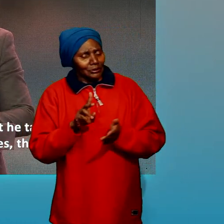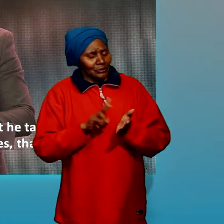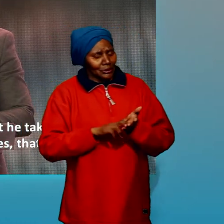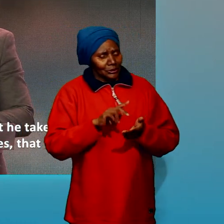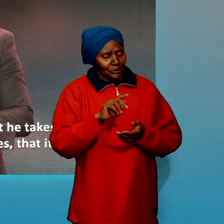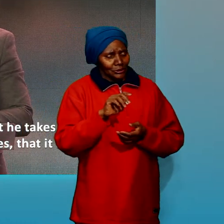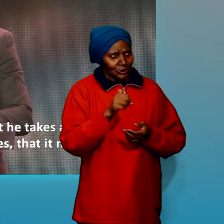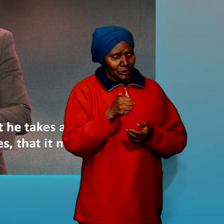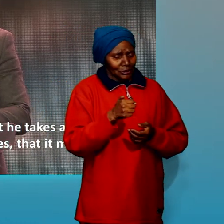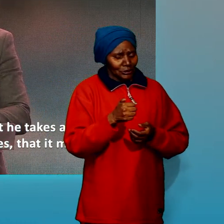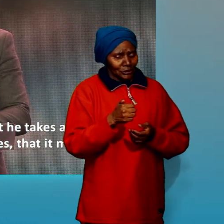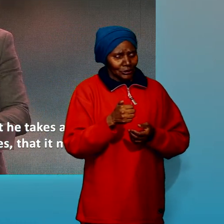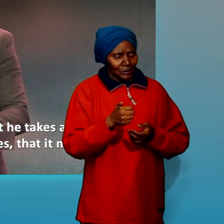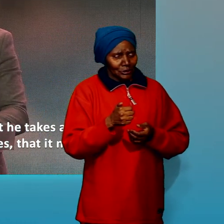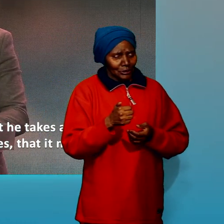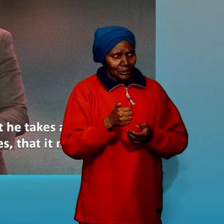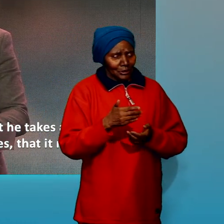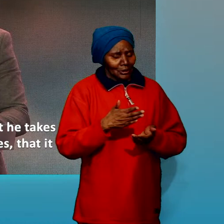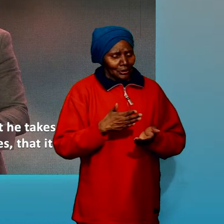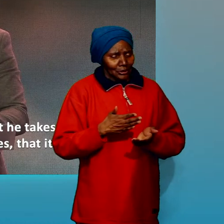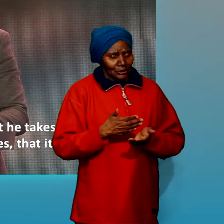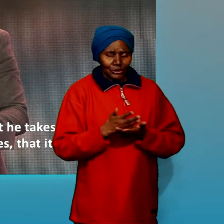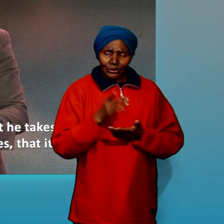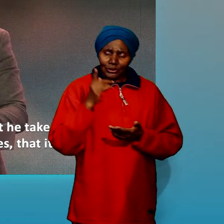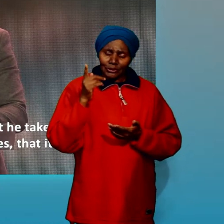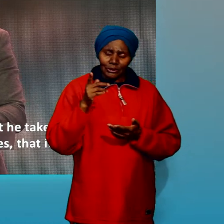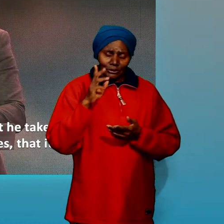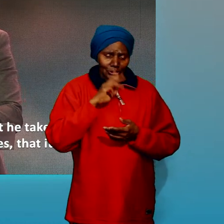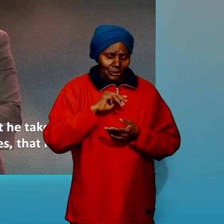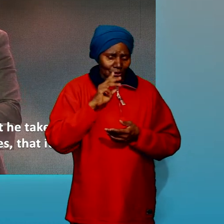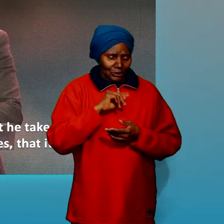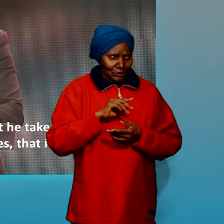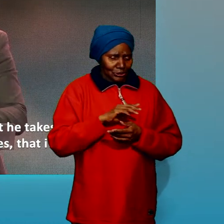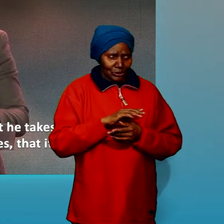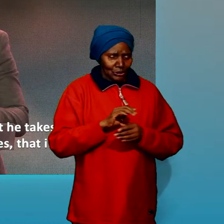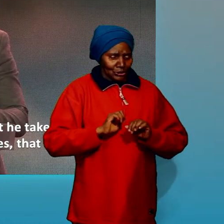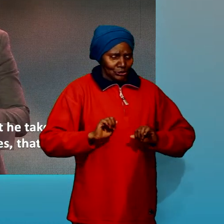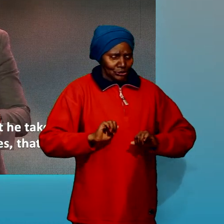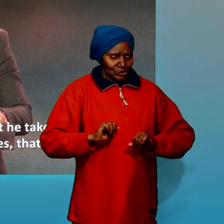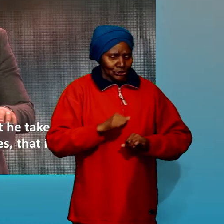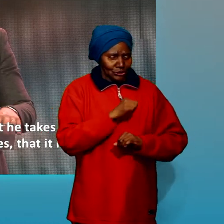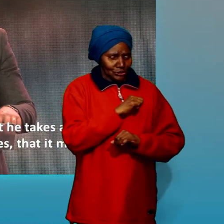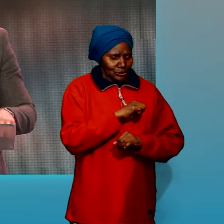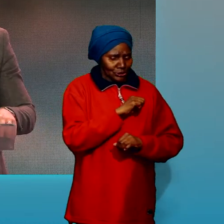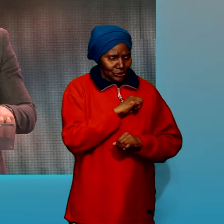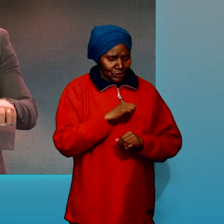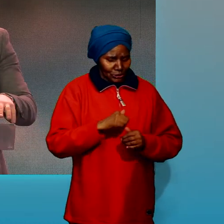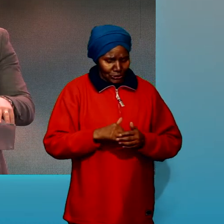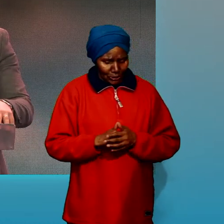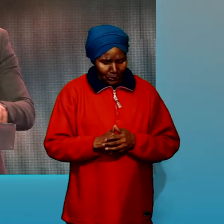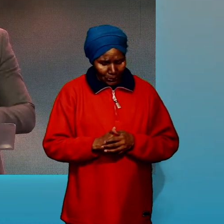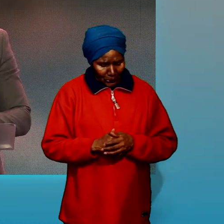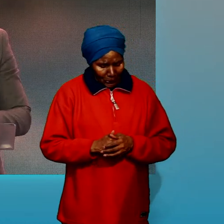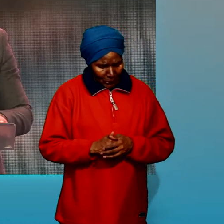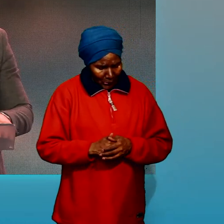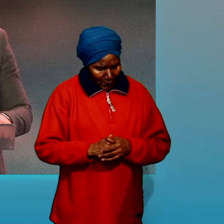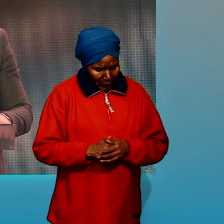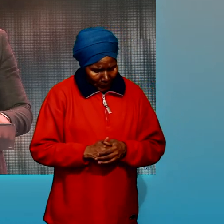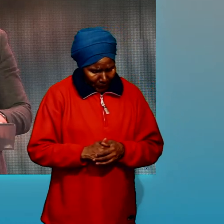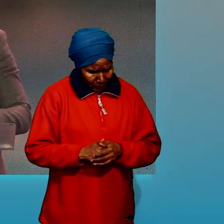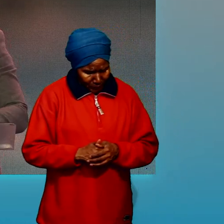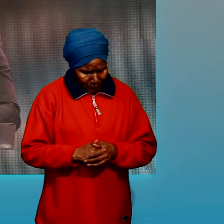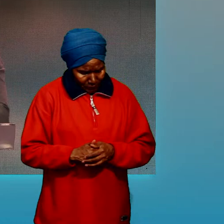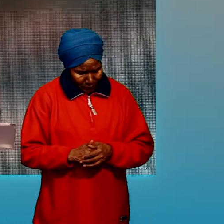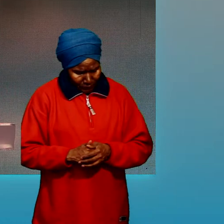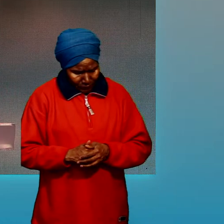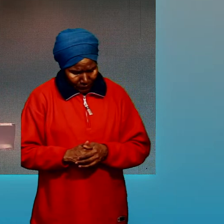the reality of him speaking to non-believers. And when he says he takes something away, the accurate Greek